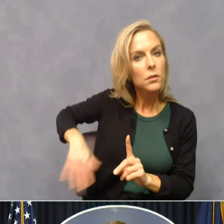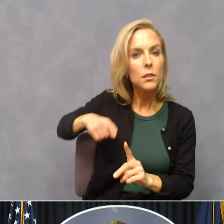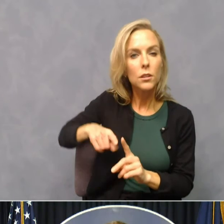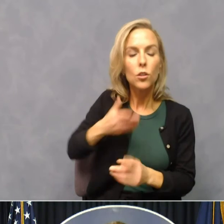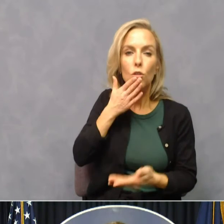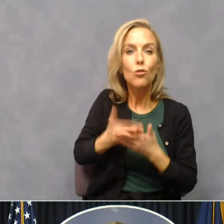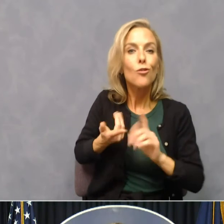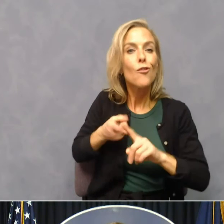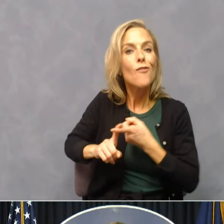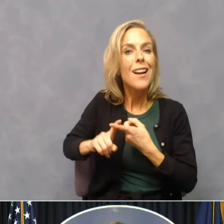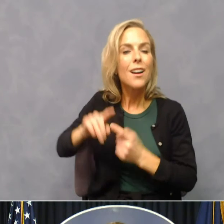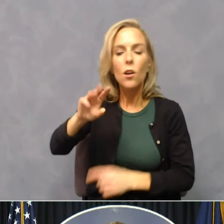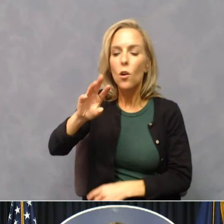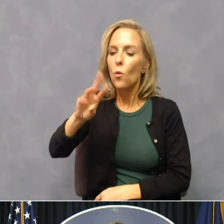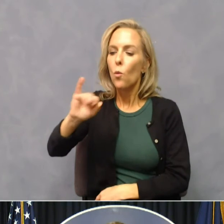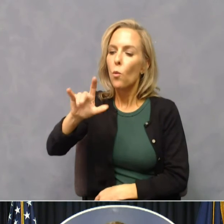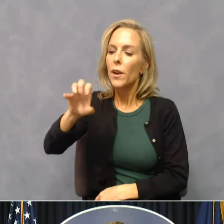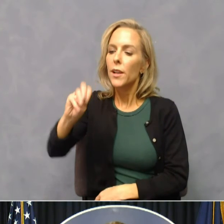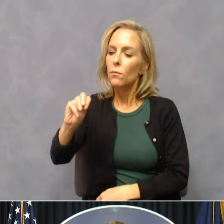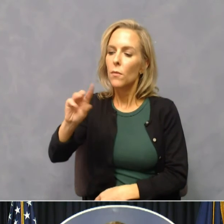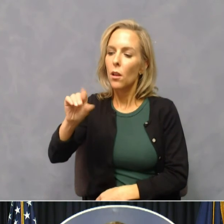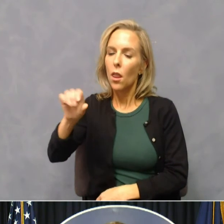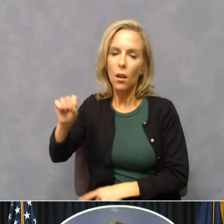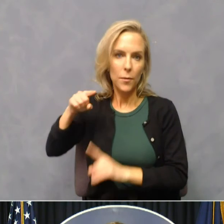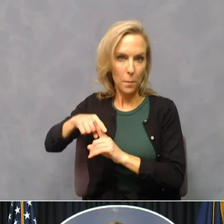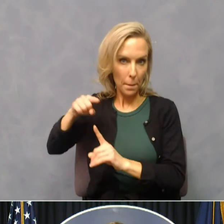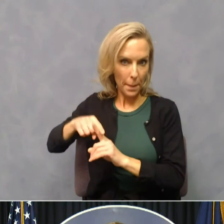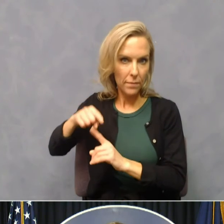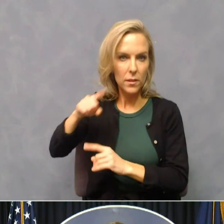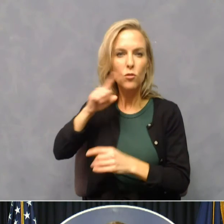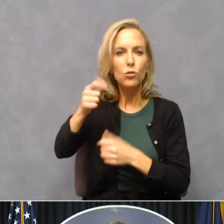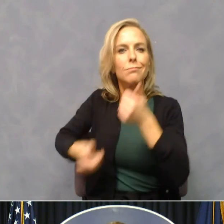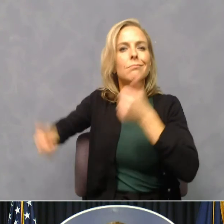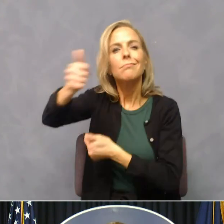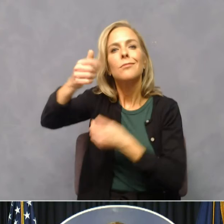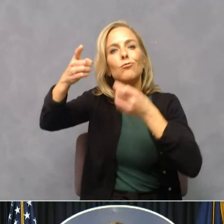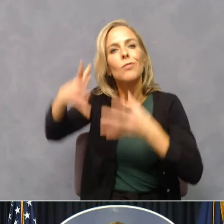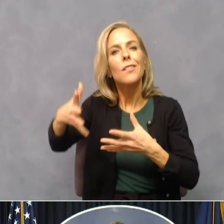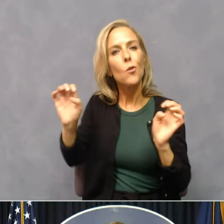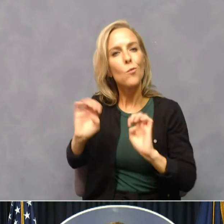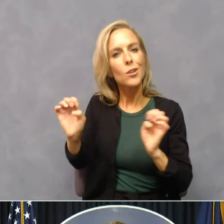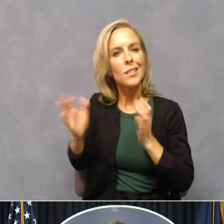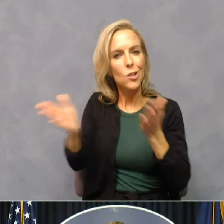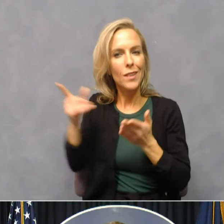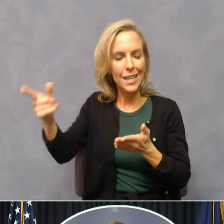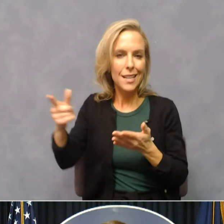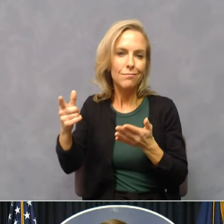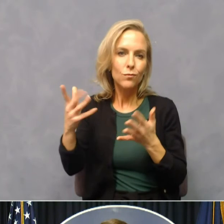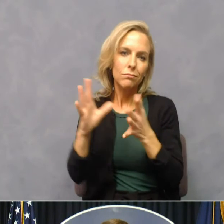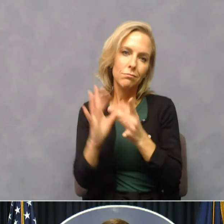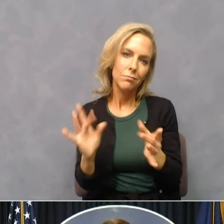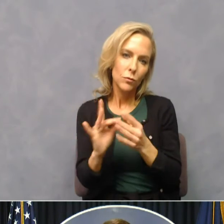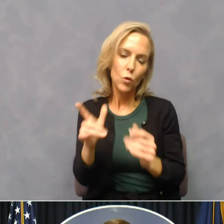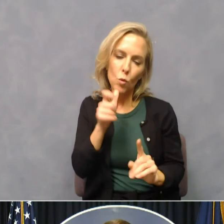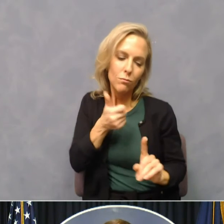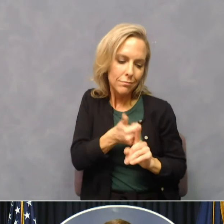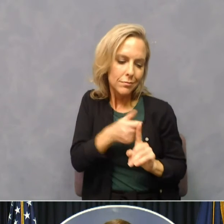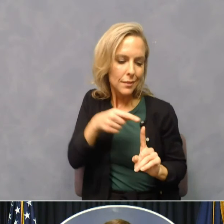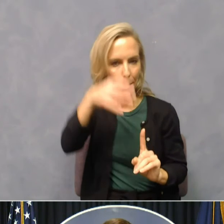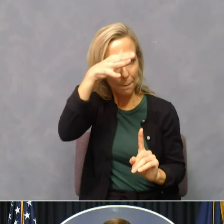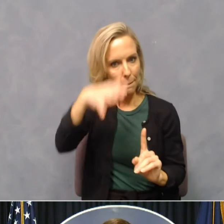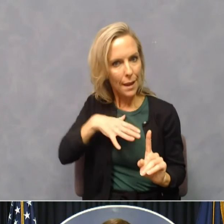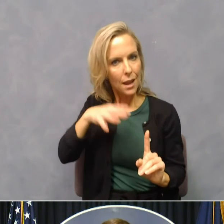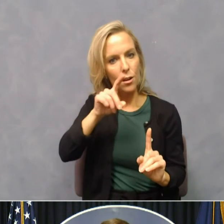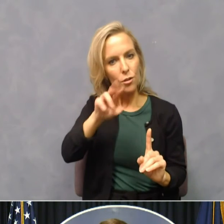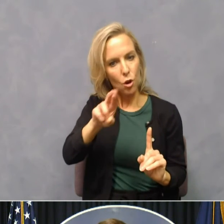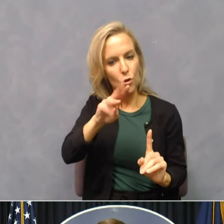William Moss, the medical director of emergency services, shared a few words on who Dr. Miller was via a video we're